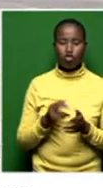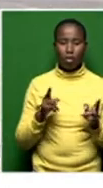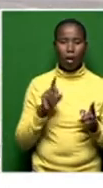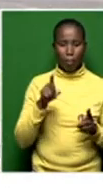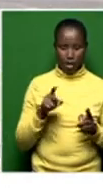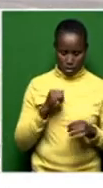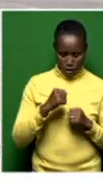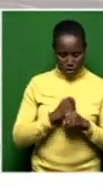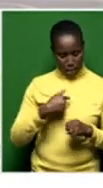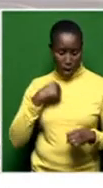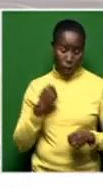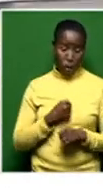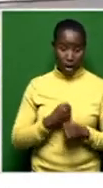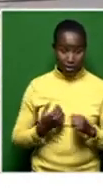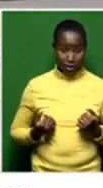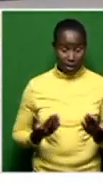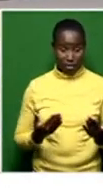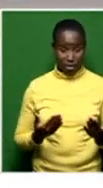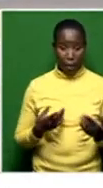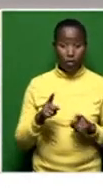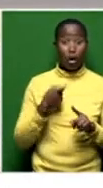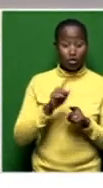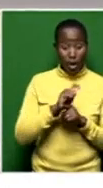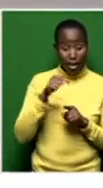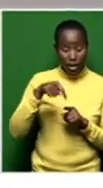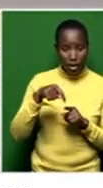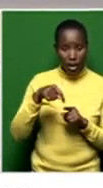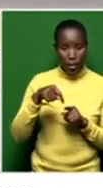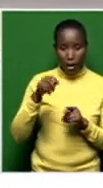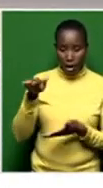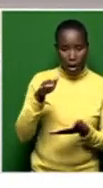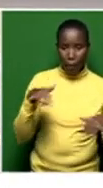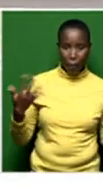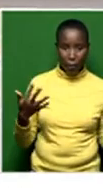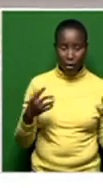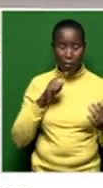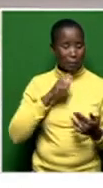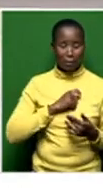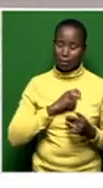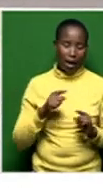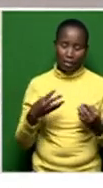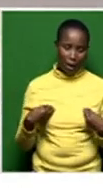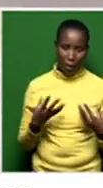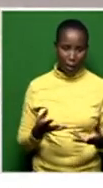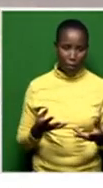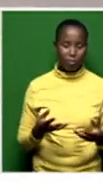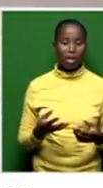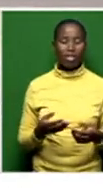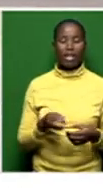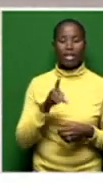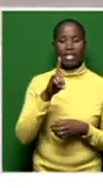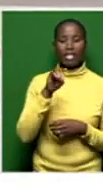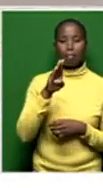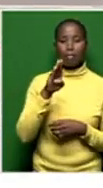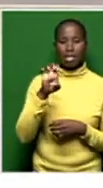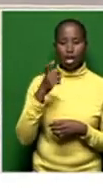of service is a year, which was from the training layoff. And that is absolutely ridiculous. And we marched to the DPE